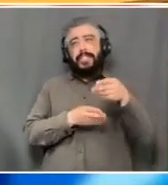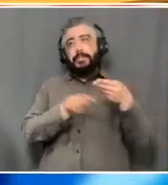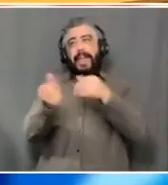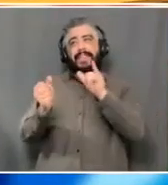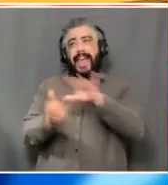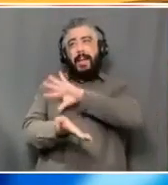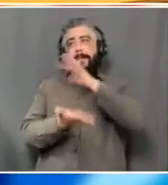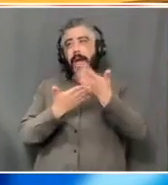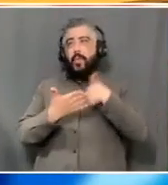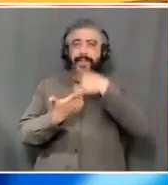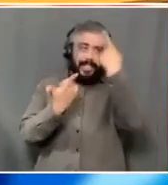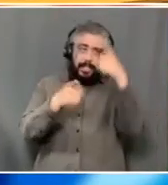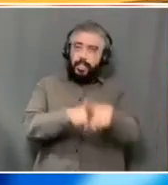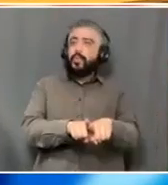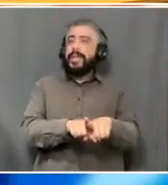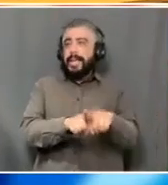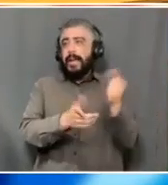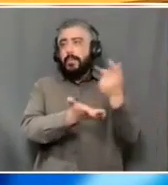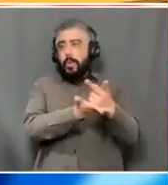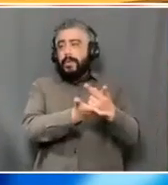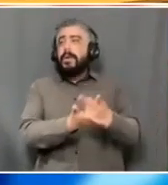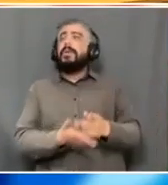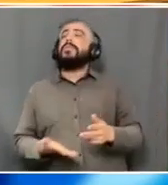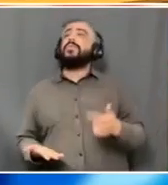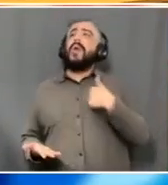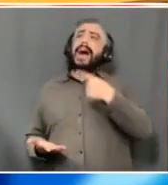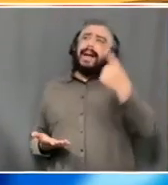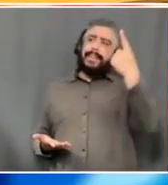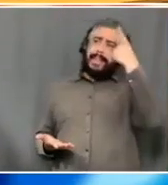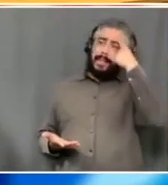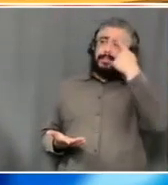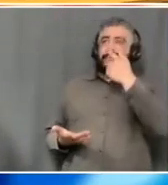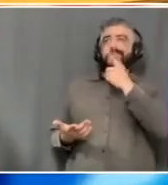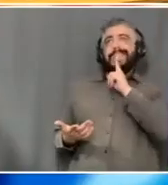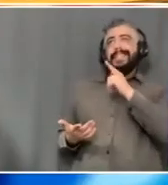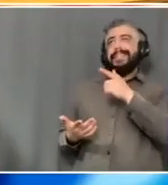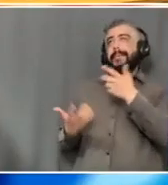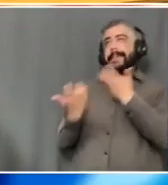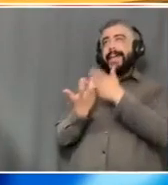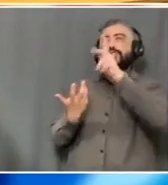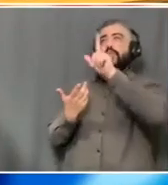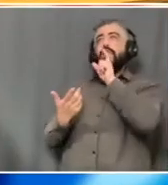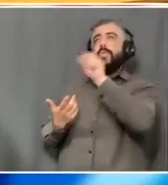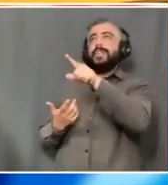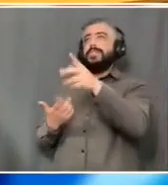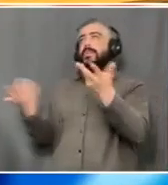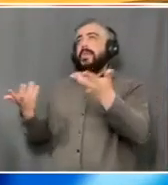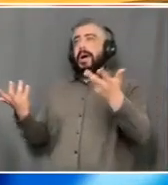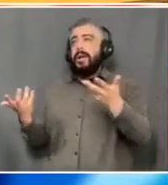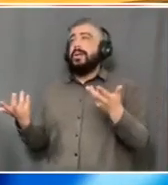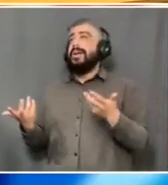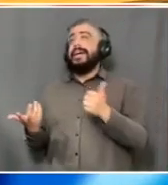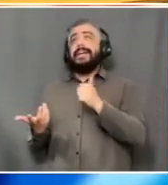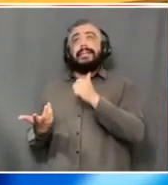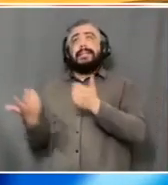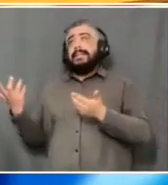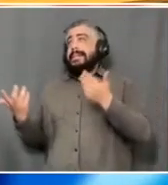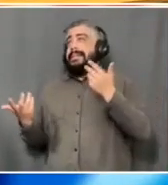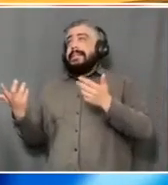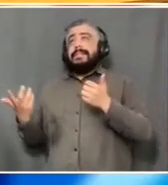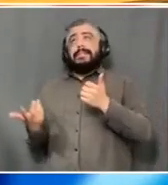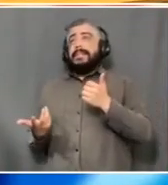and approved. So I think to answer your question, I think it's probably unlikely that we would